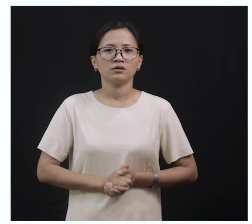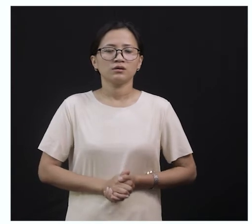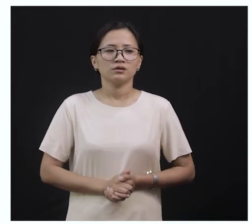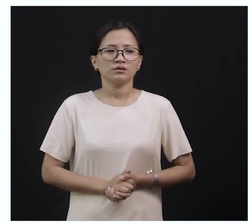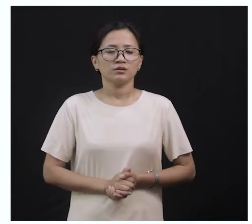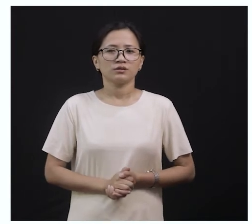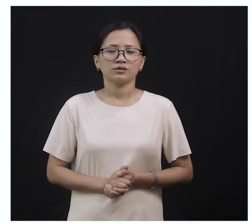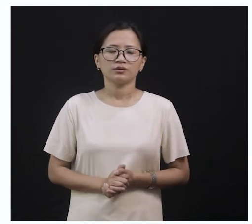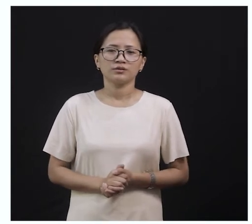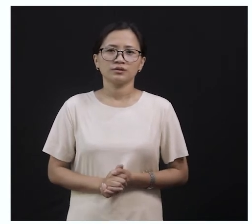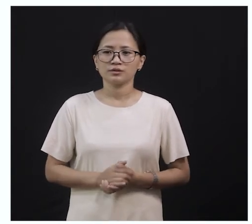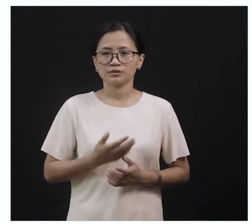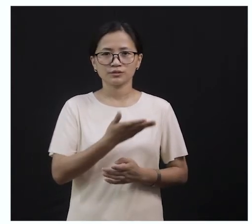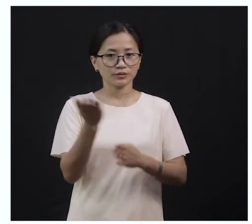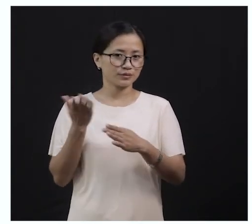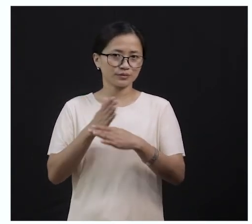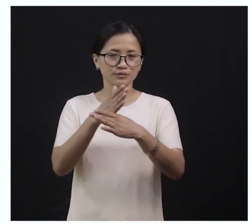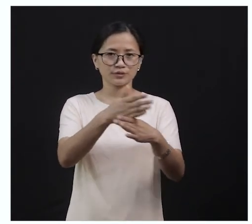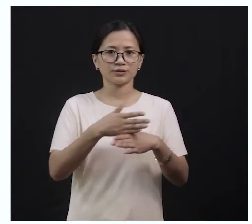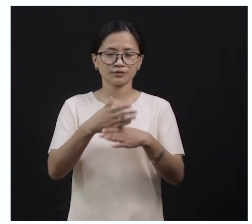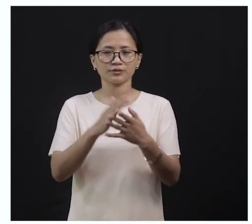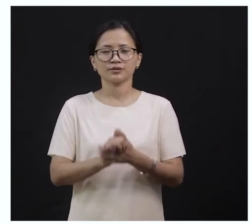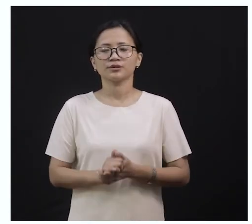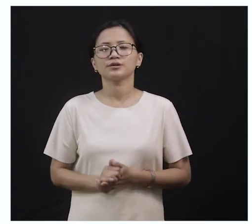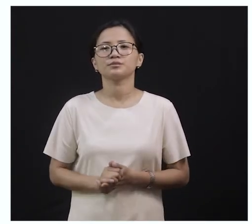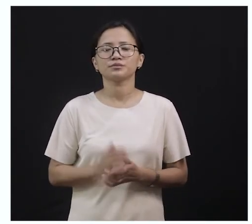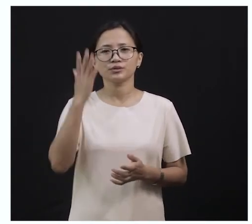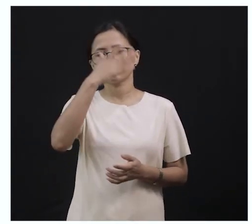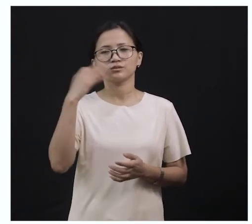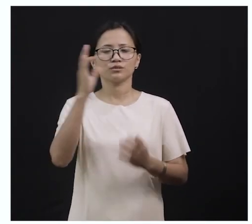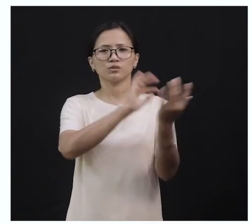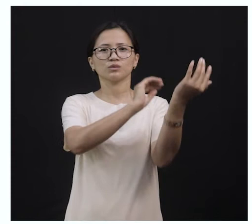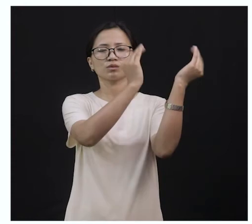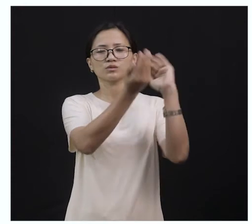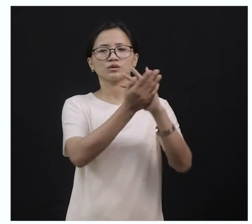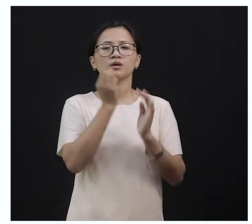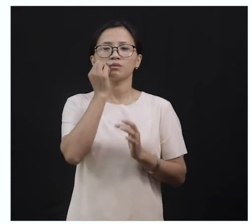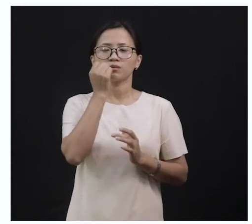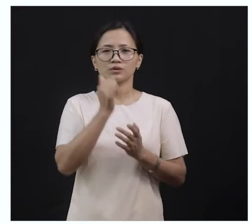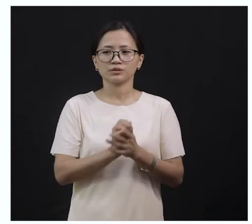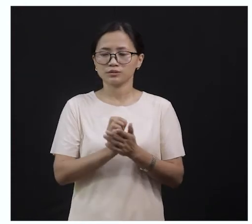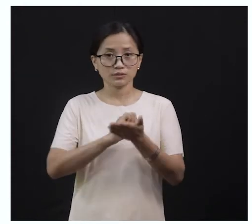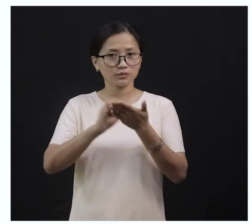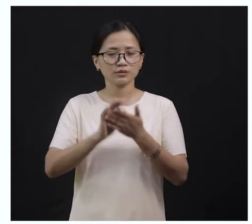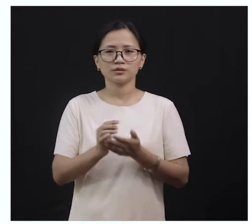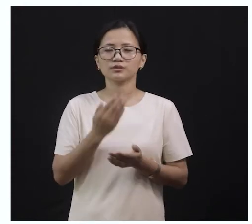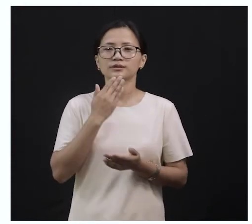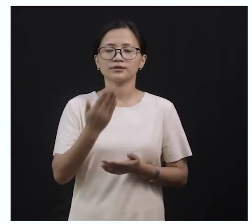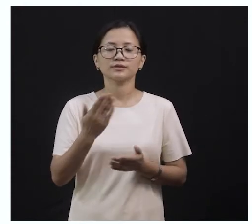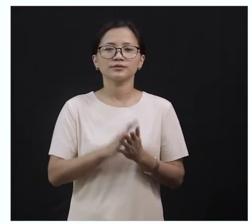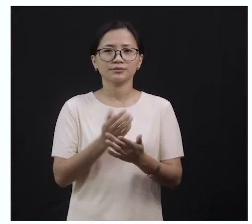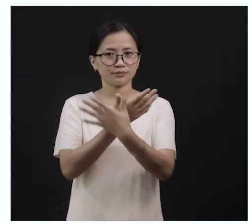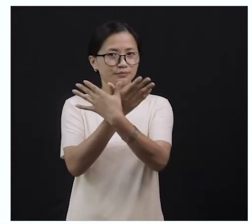because they are sharing their beauty to the world, the poet is thanking the butterfly,